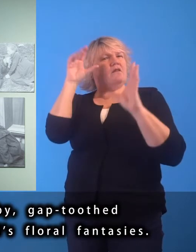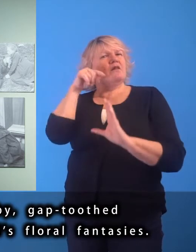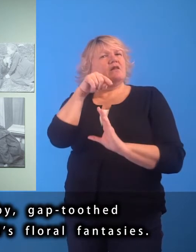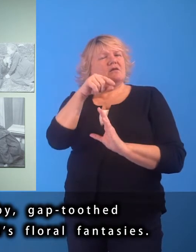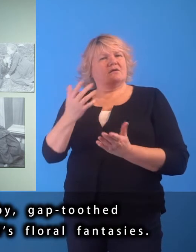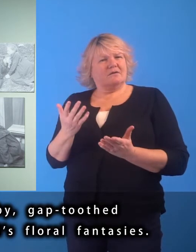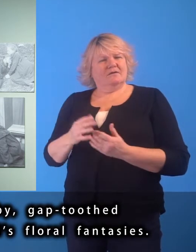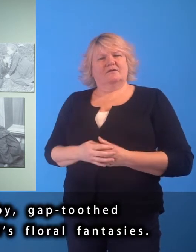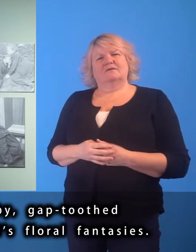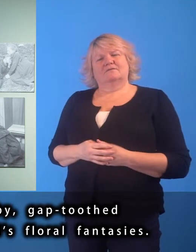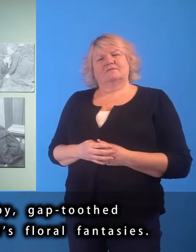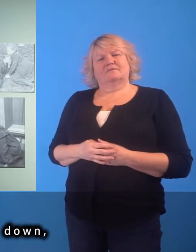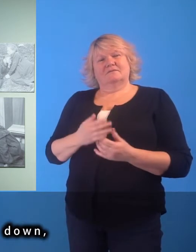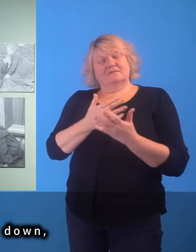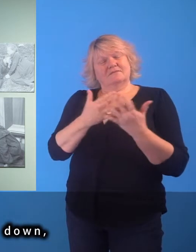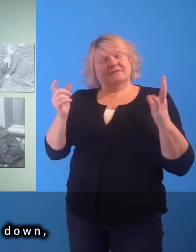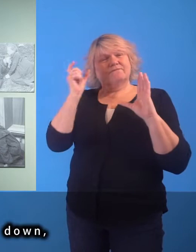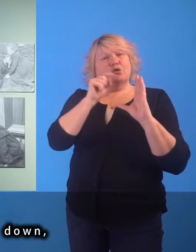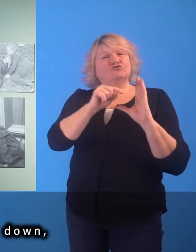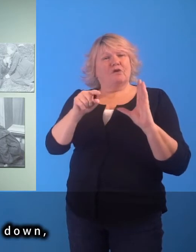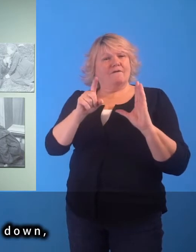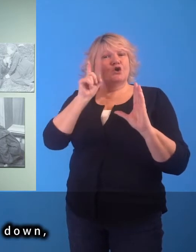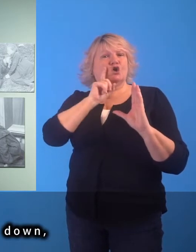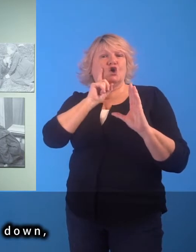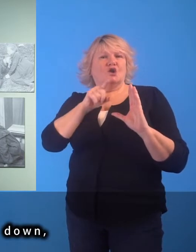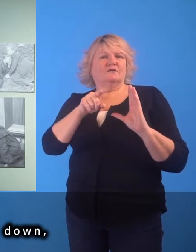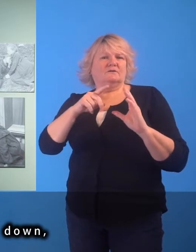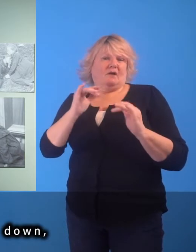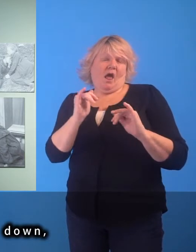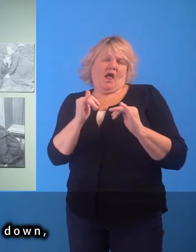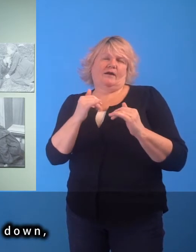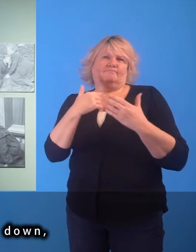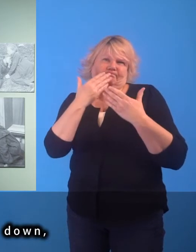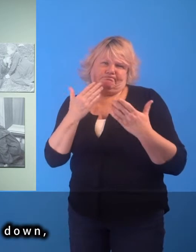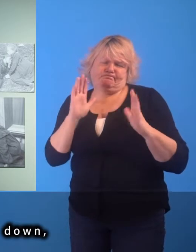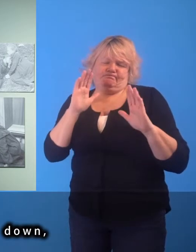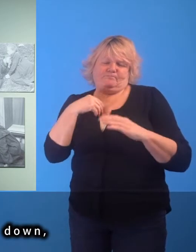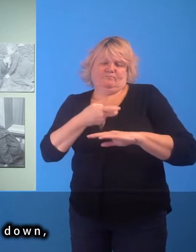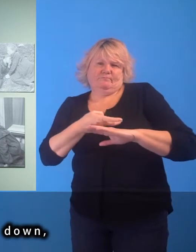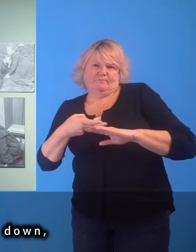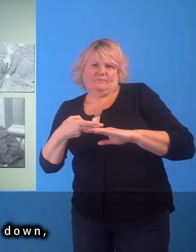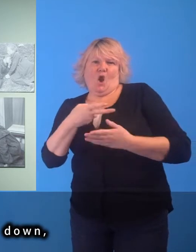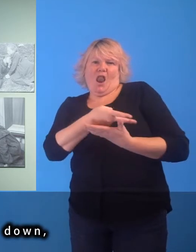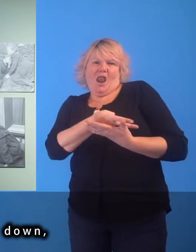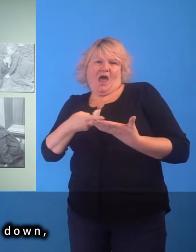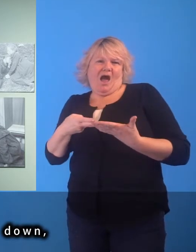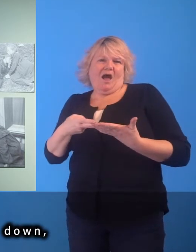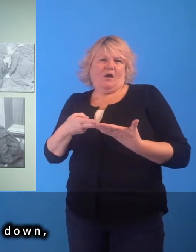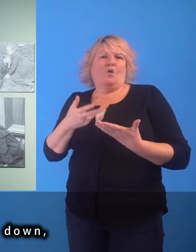Hornel's floral fantasies. In many photos, girls submissively crouch or lie